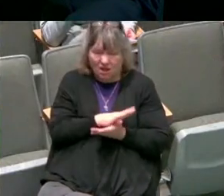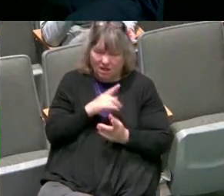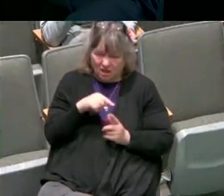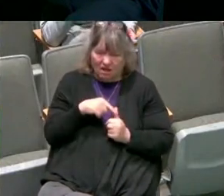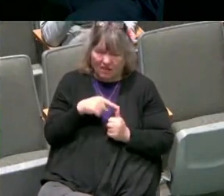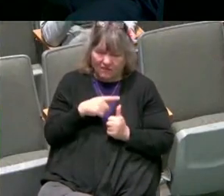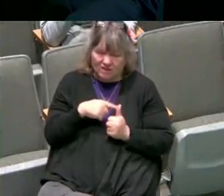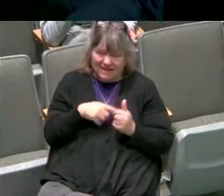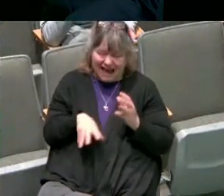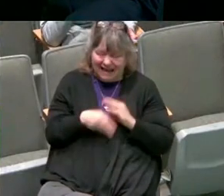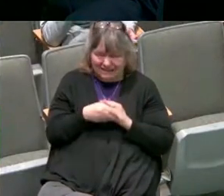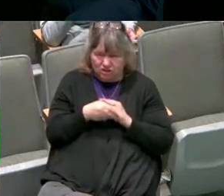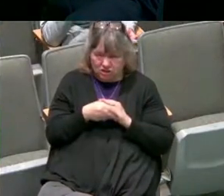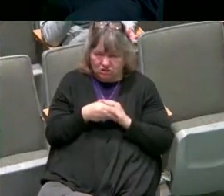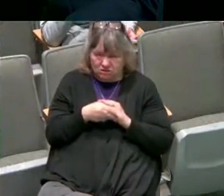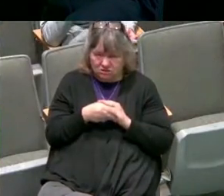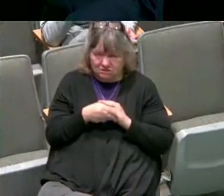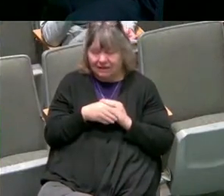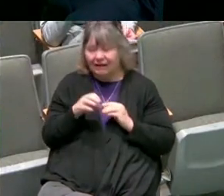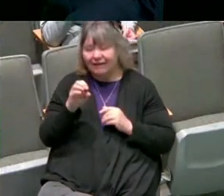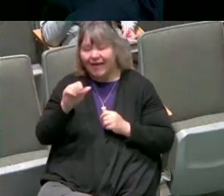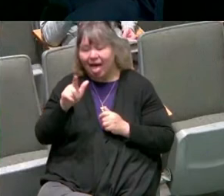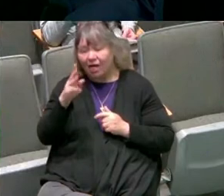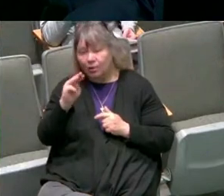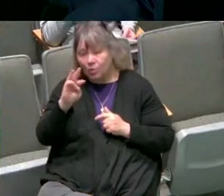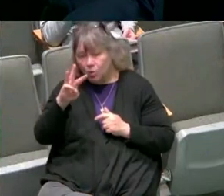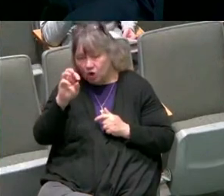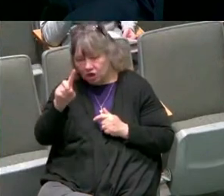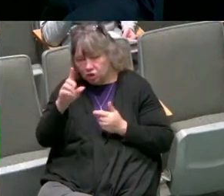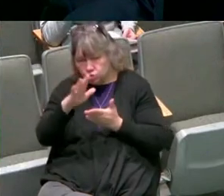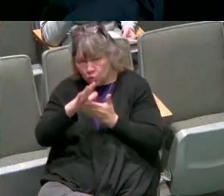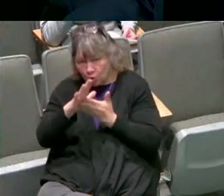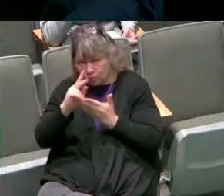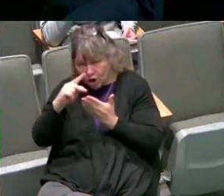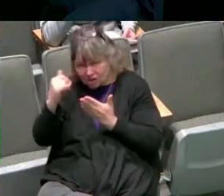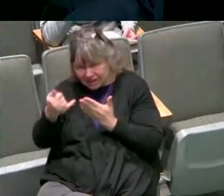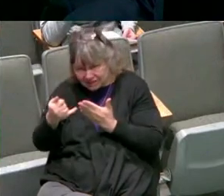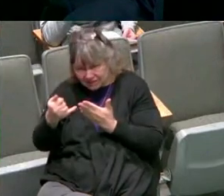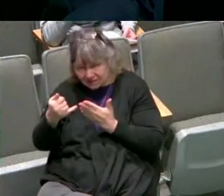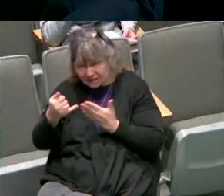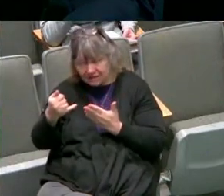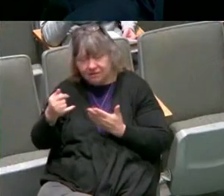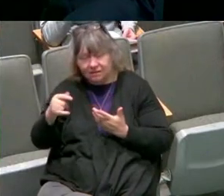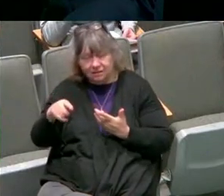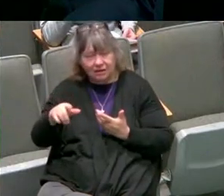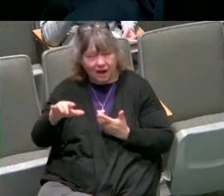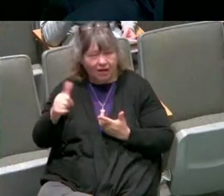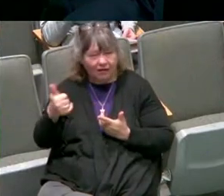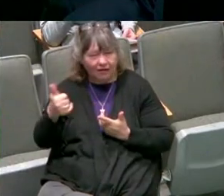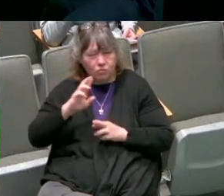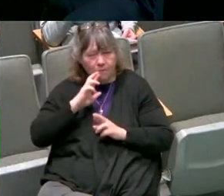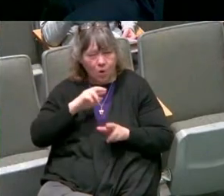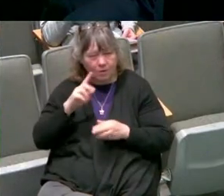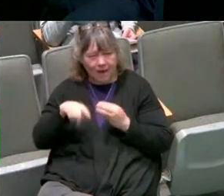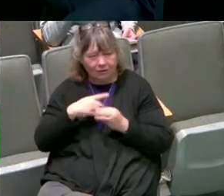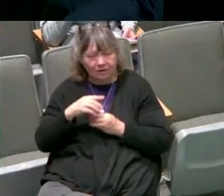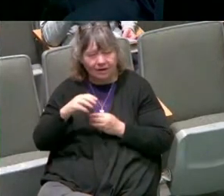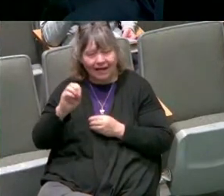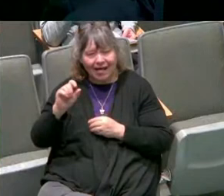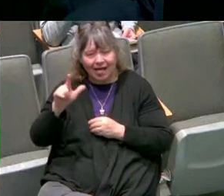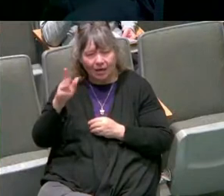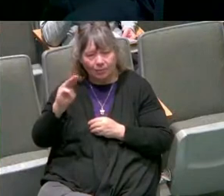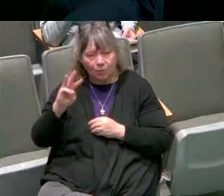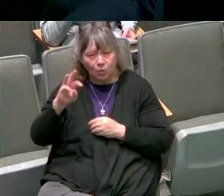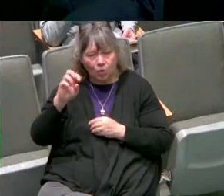first editions the Elmwood school project you heard the other report which was the Elmwood School